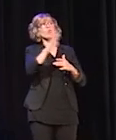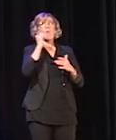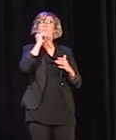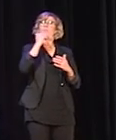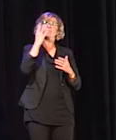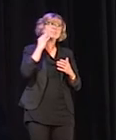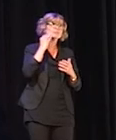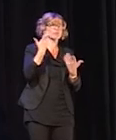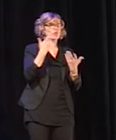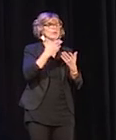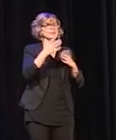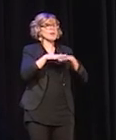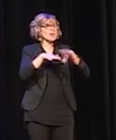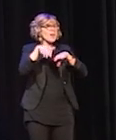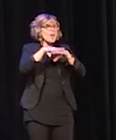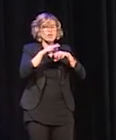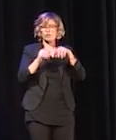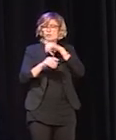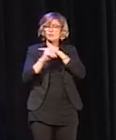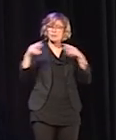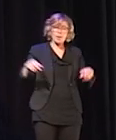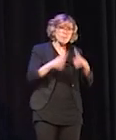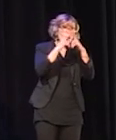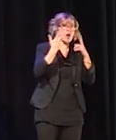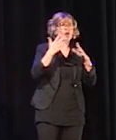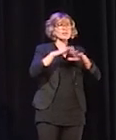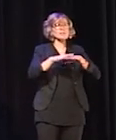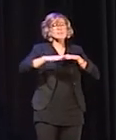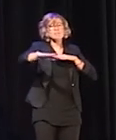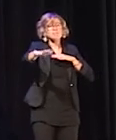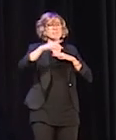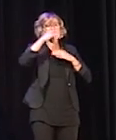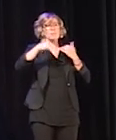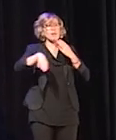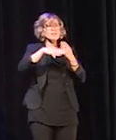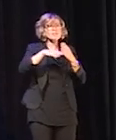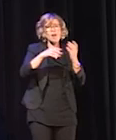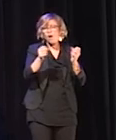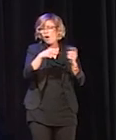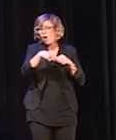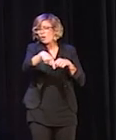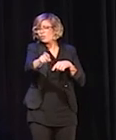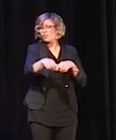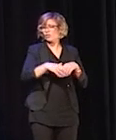in Paris. Who doesn't want to be in Paris during the summertime? You got kids playing soccer, hitting the rig. Damn kids.